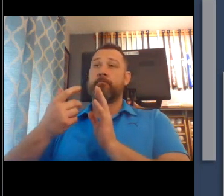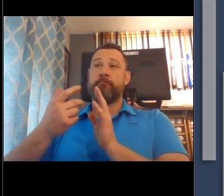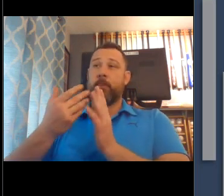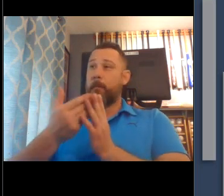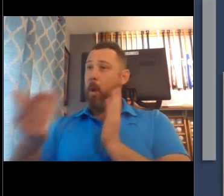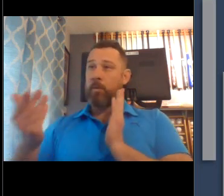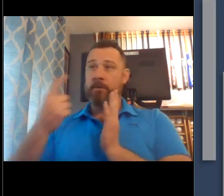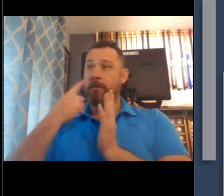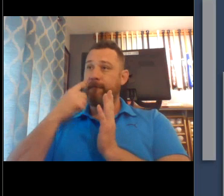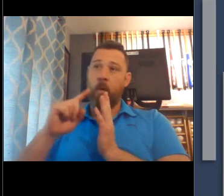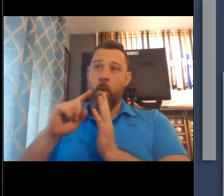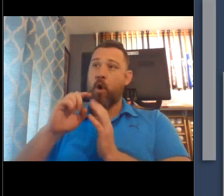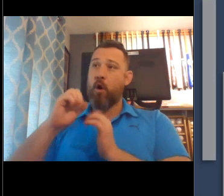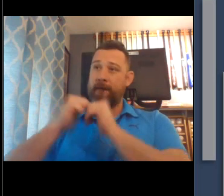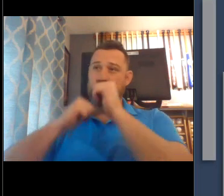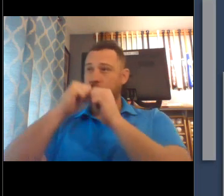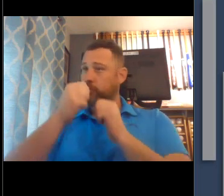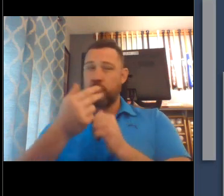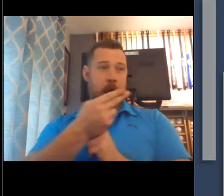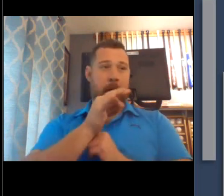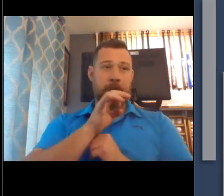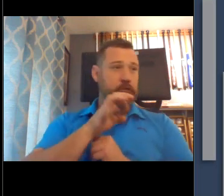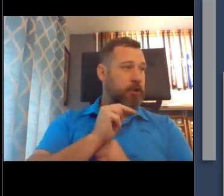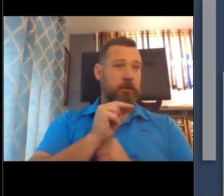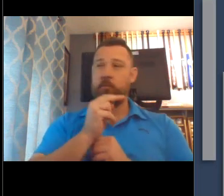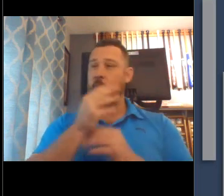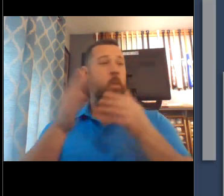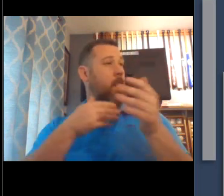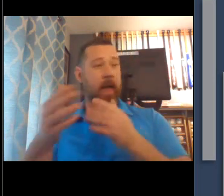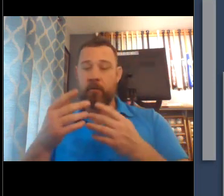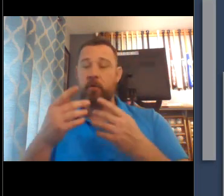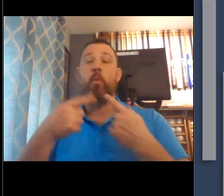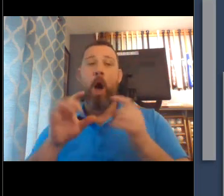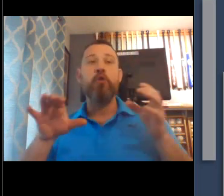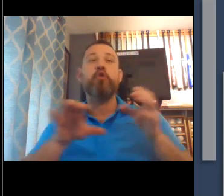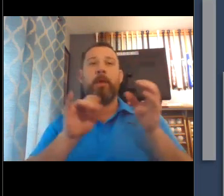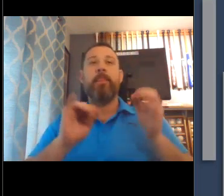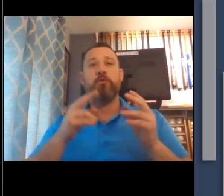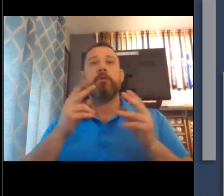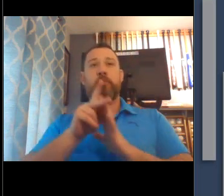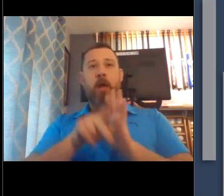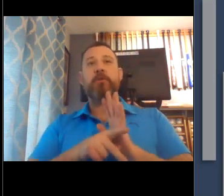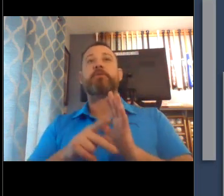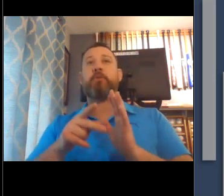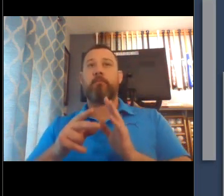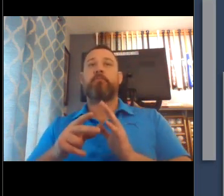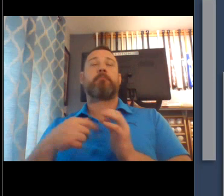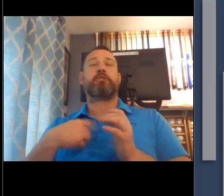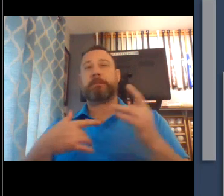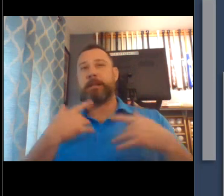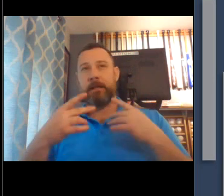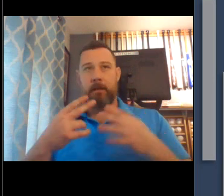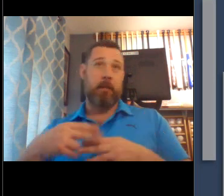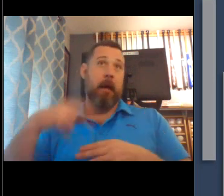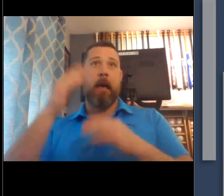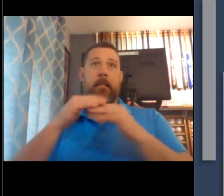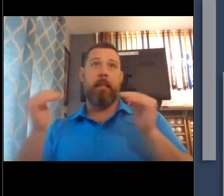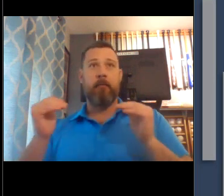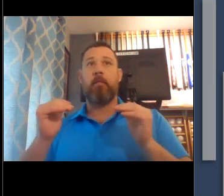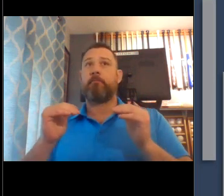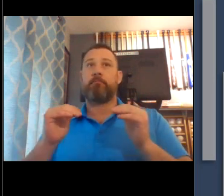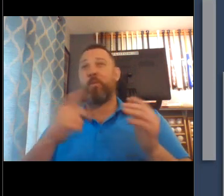be, as we're doing those projects. So I'm just excited about the high level of coordination and partnering that we're doing. We're not just out there